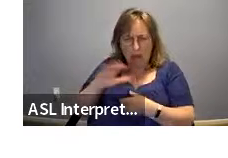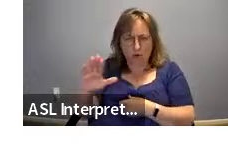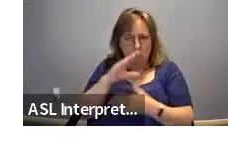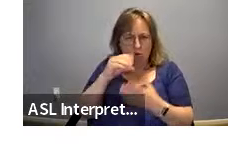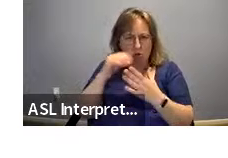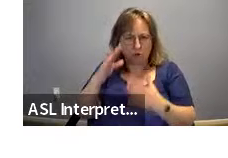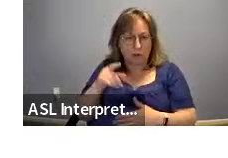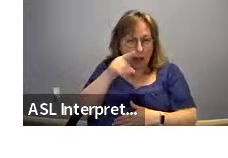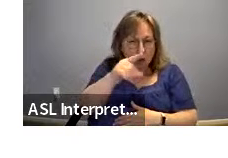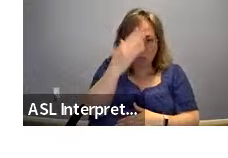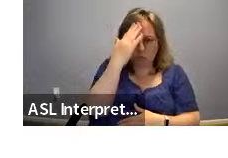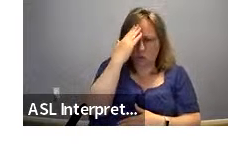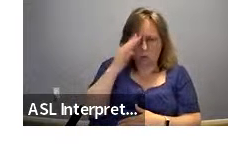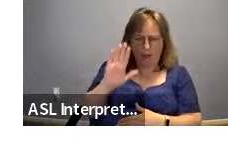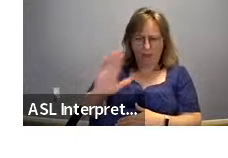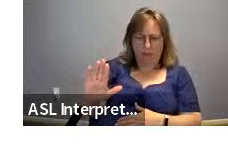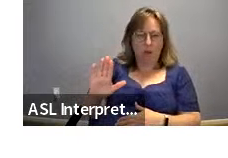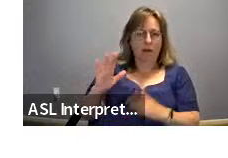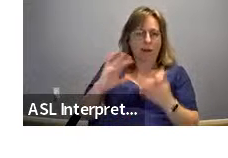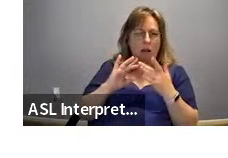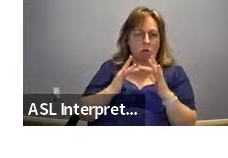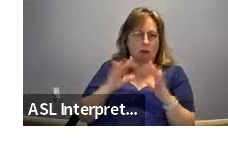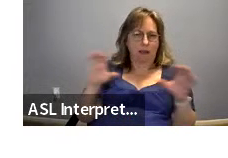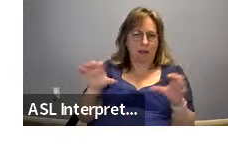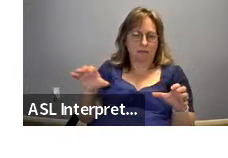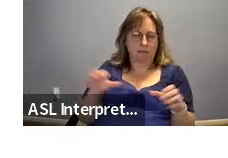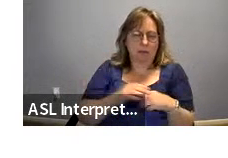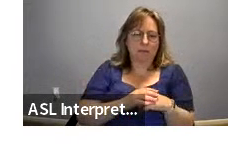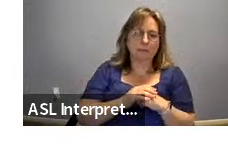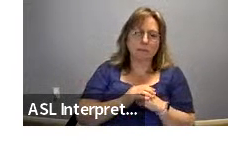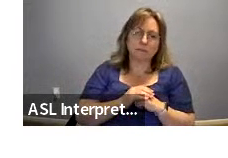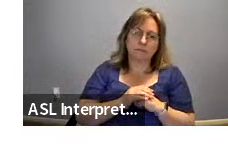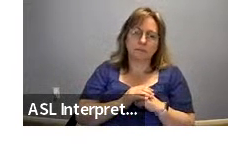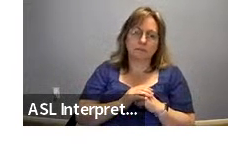your students' internet activity.